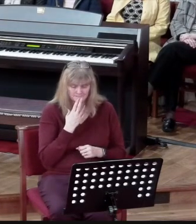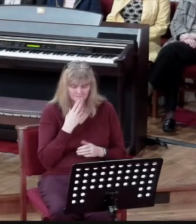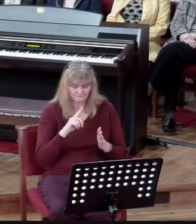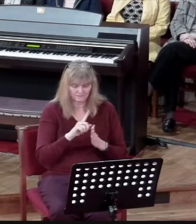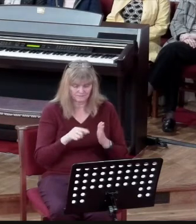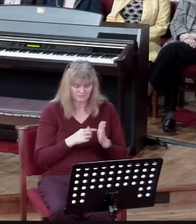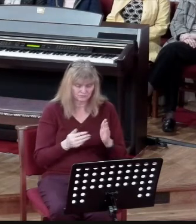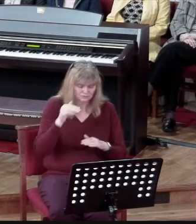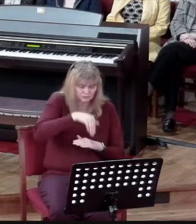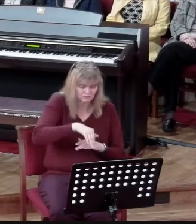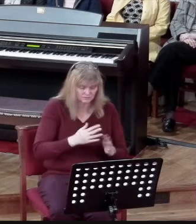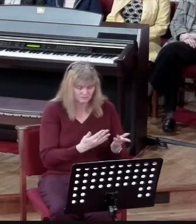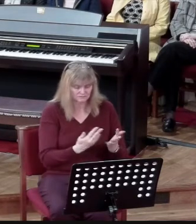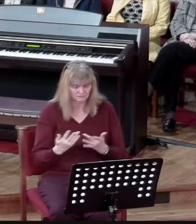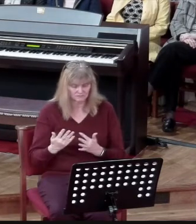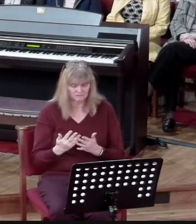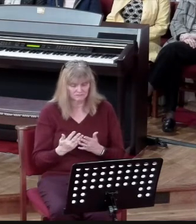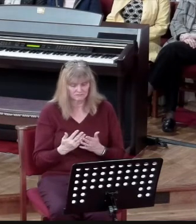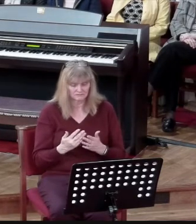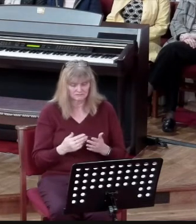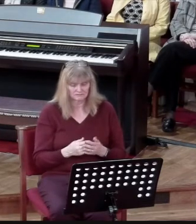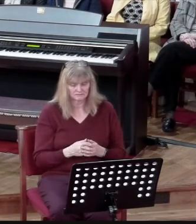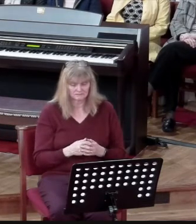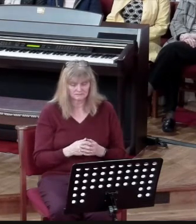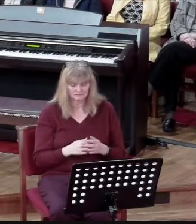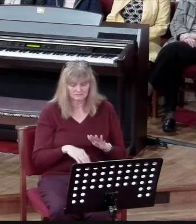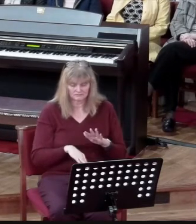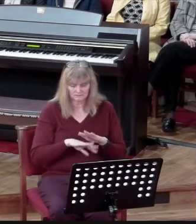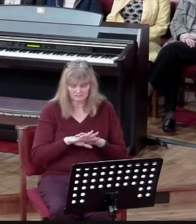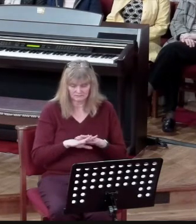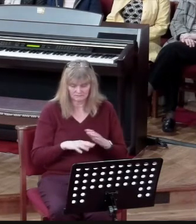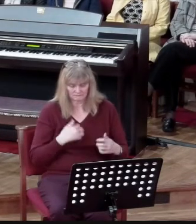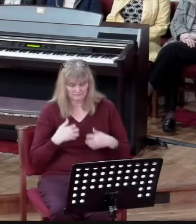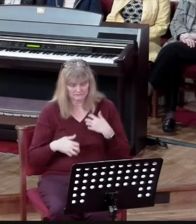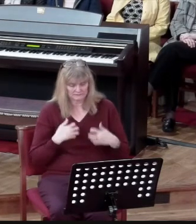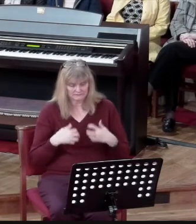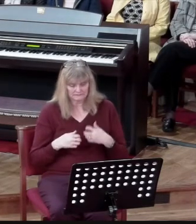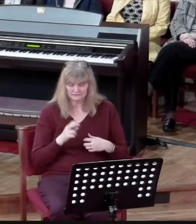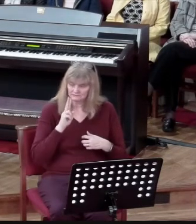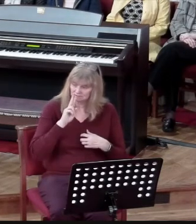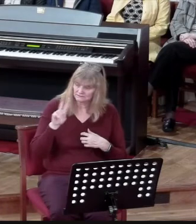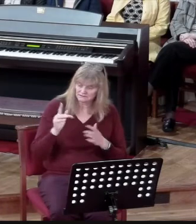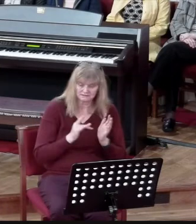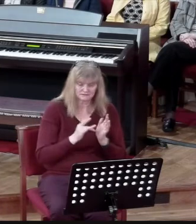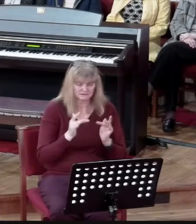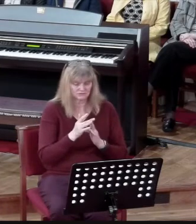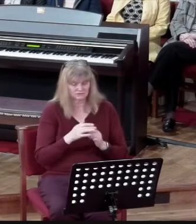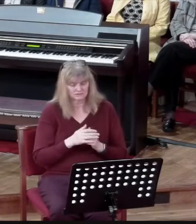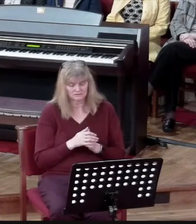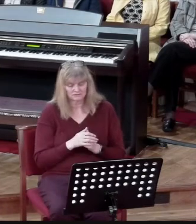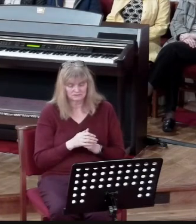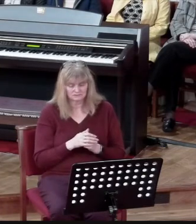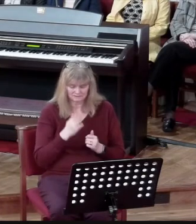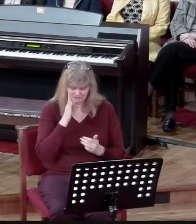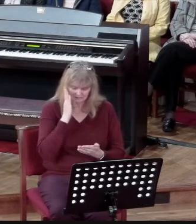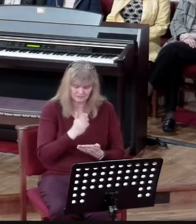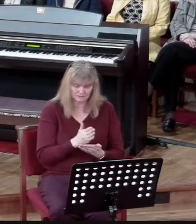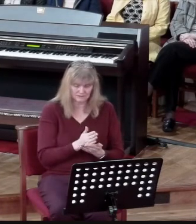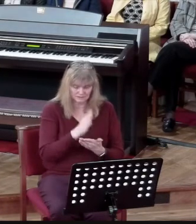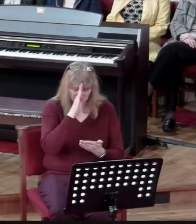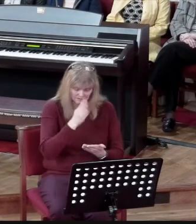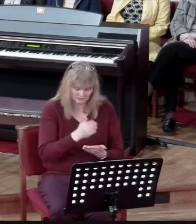he's out there in front, filled to overflowing with love and enthusiasm for his master. And yet, he needs the perception,